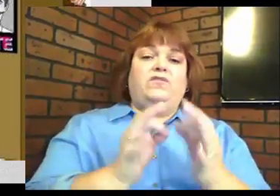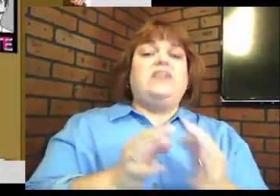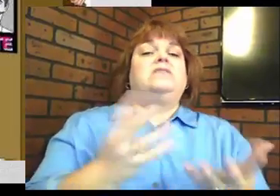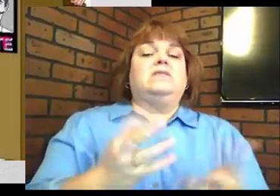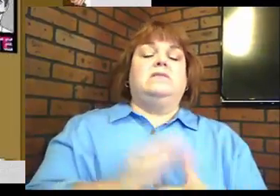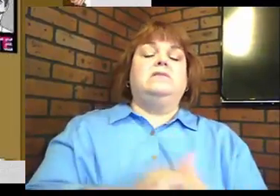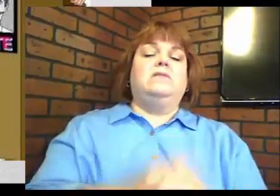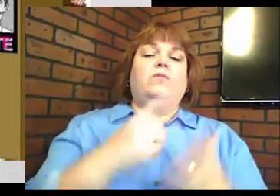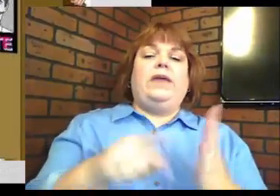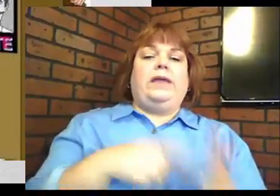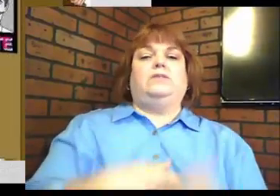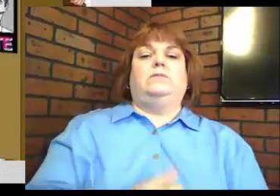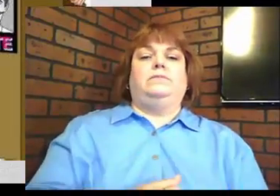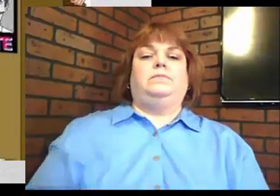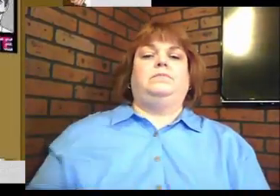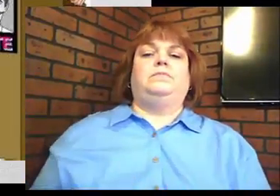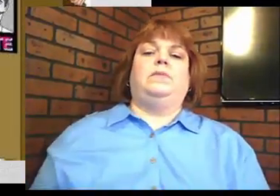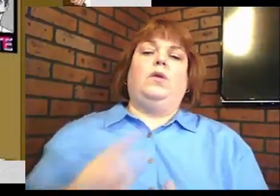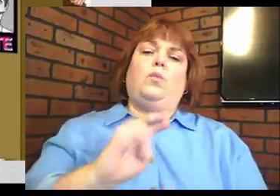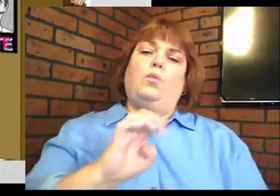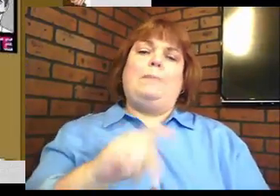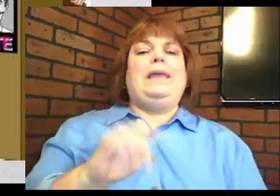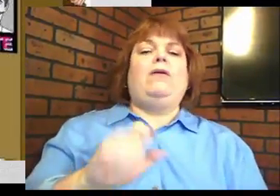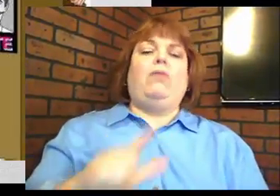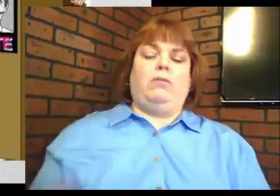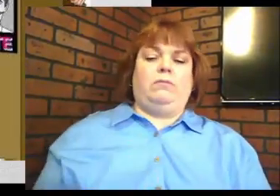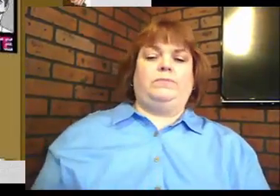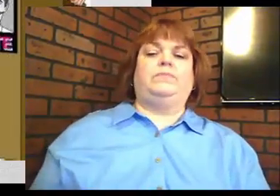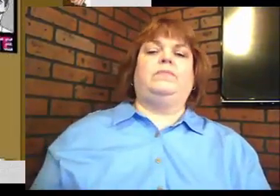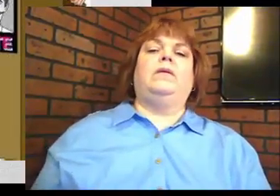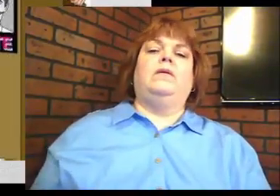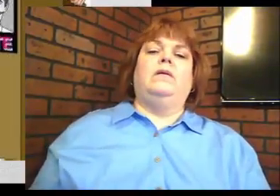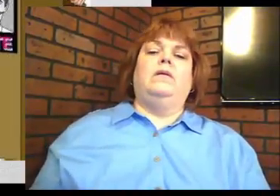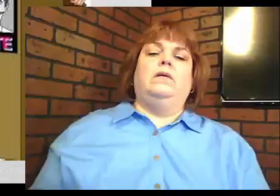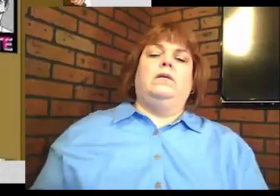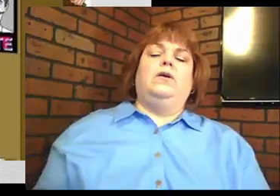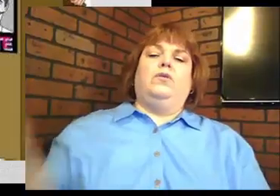Persuade, to change another person's thinking